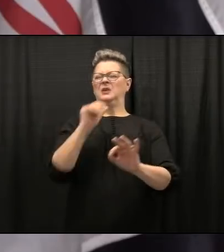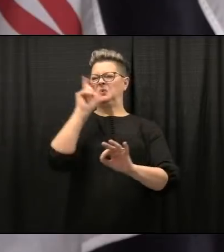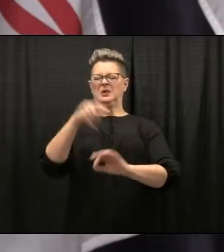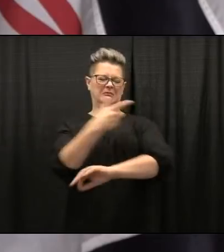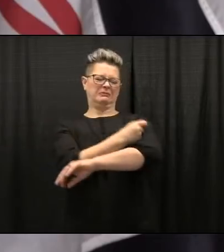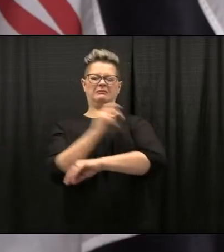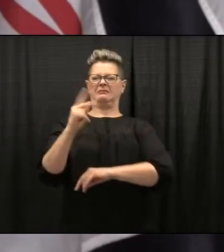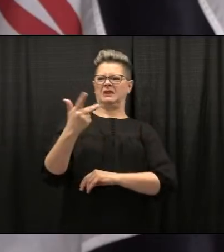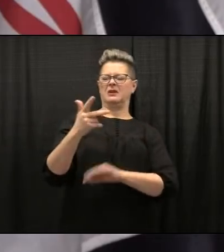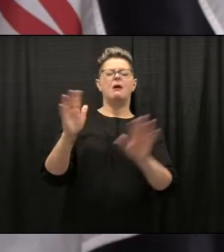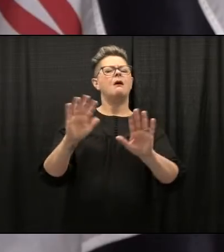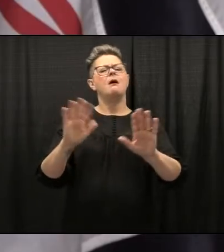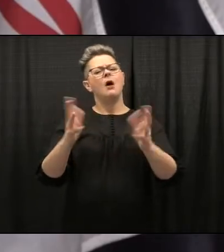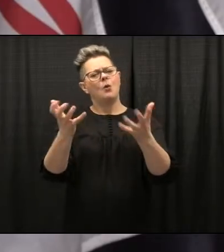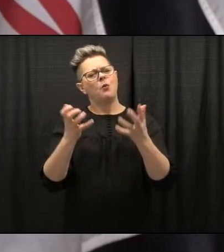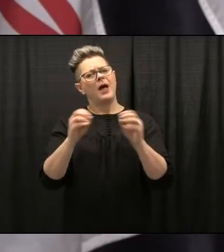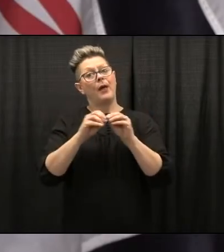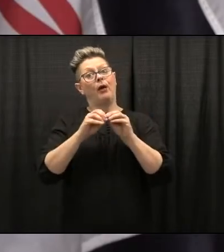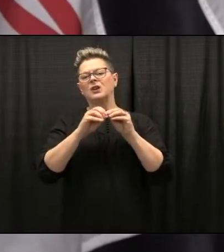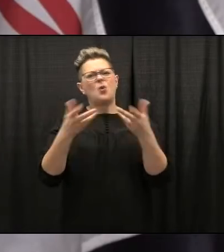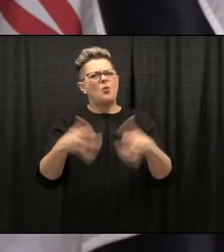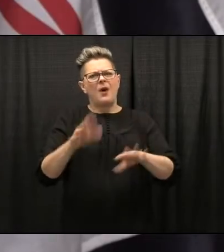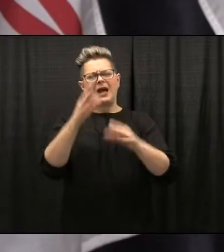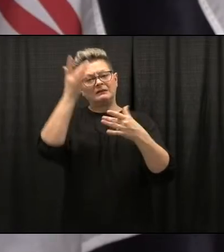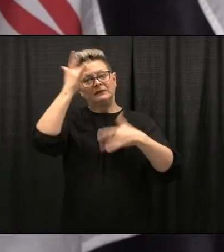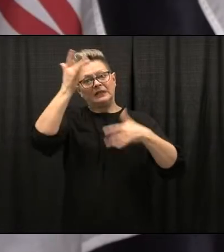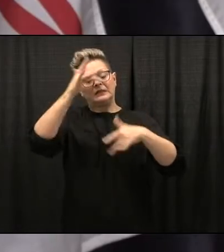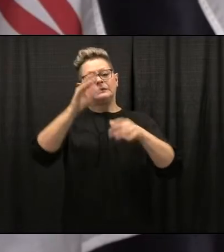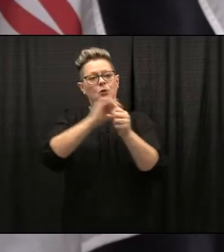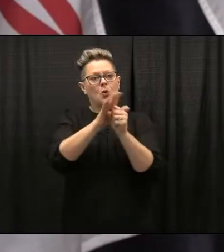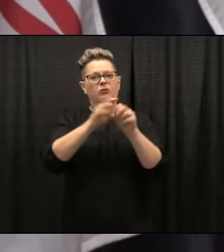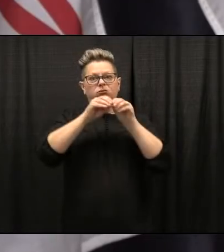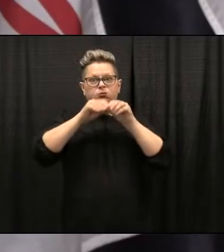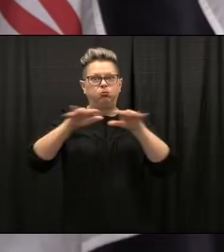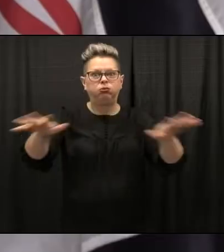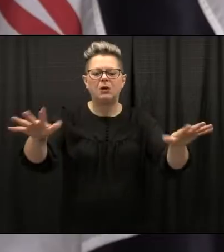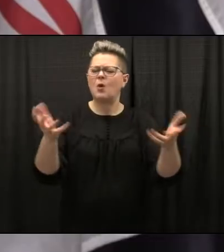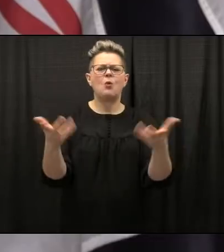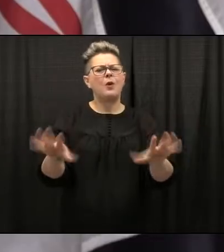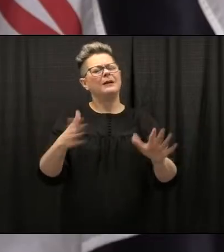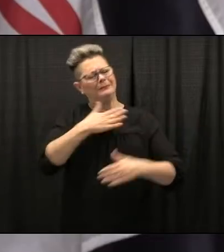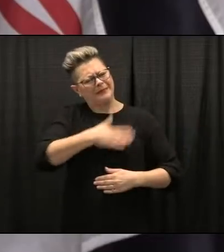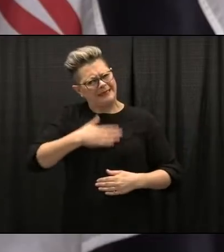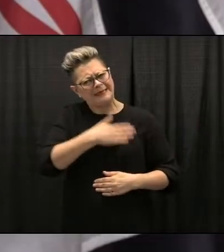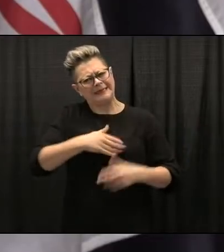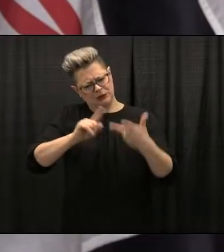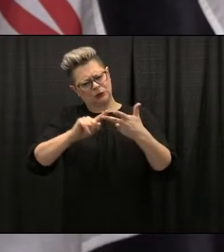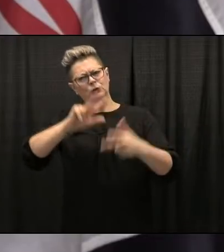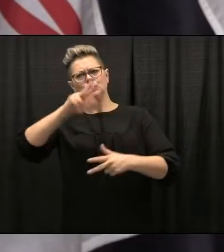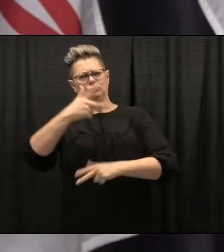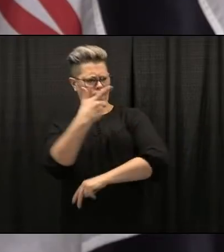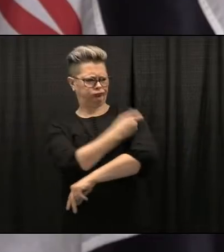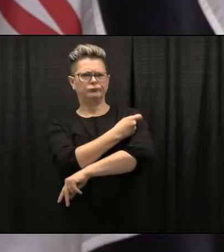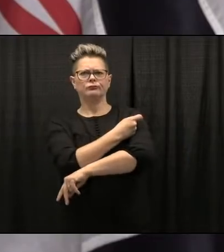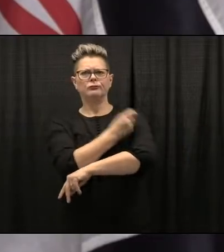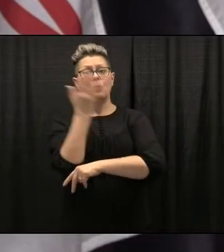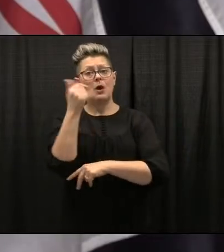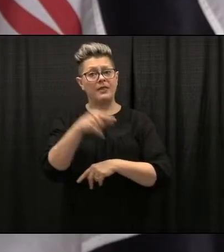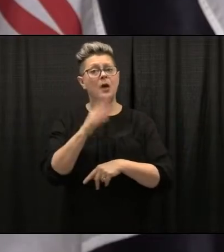reduce transmission as much as possible. And so we still encourage people to get that booster because we do know that it can reduce